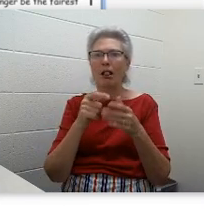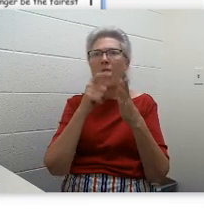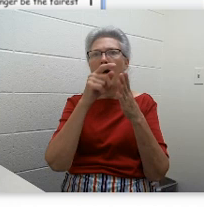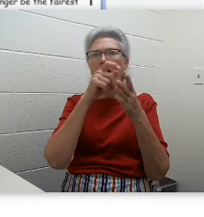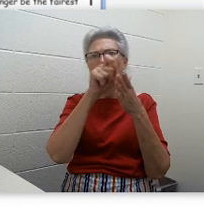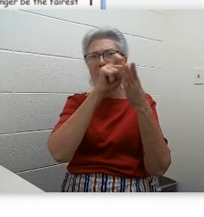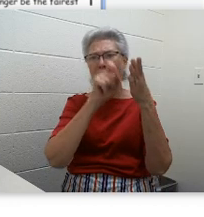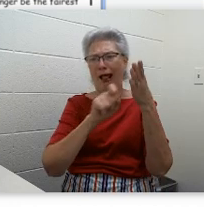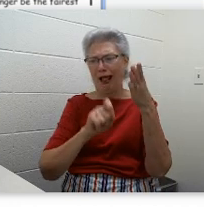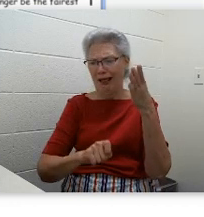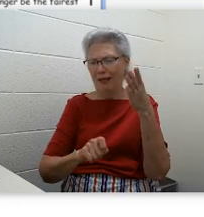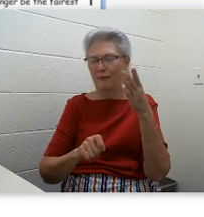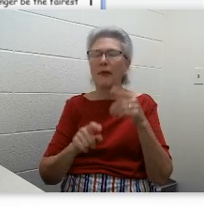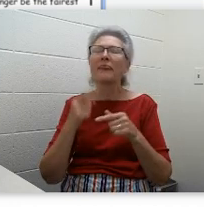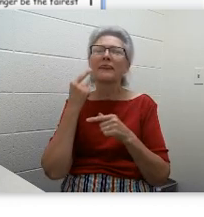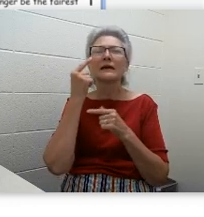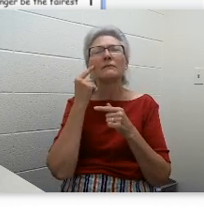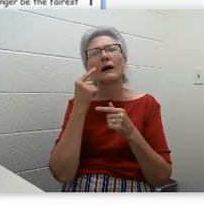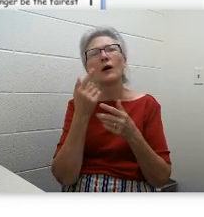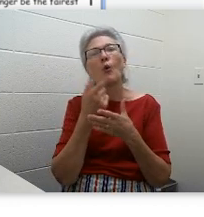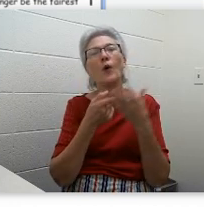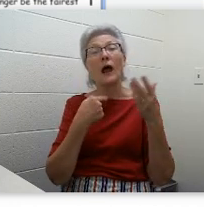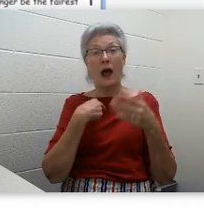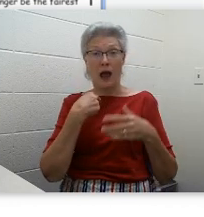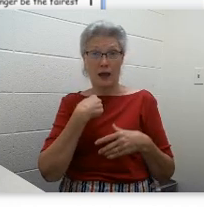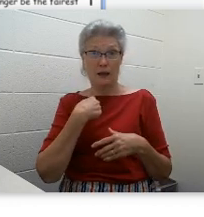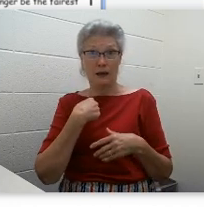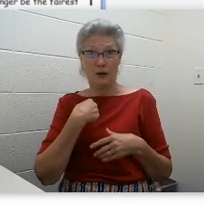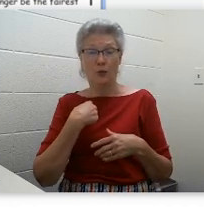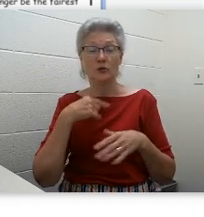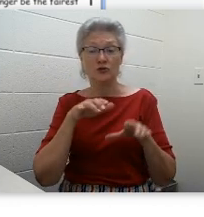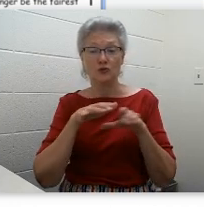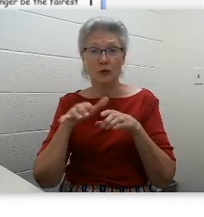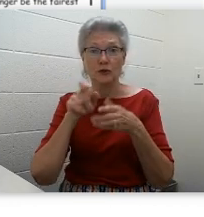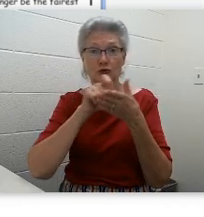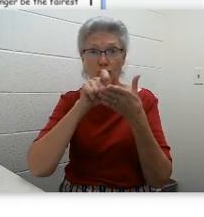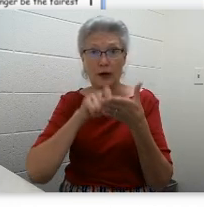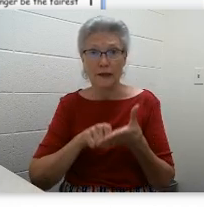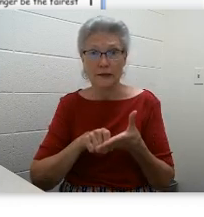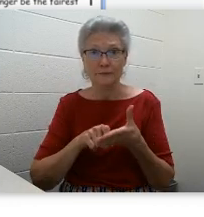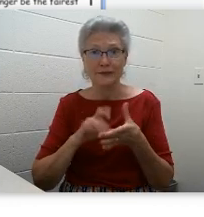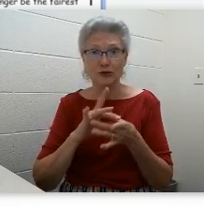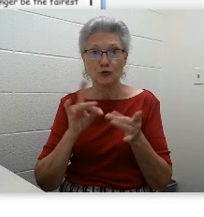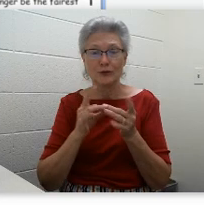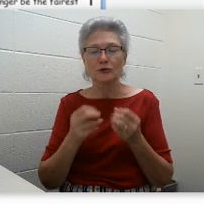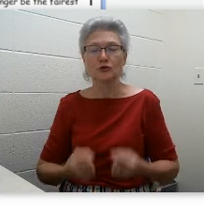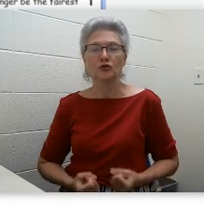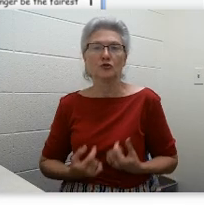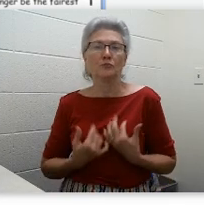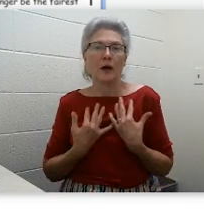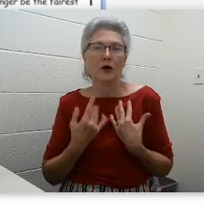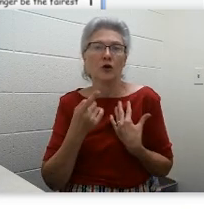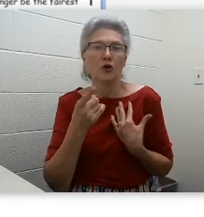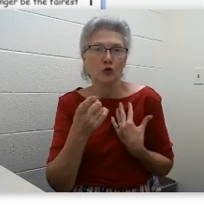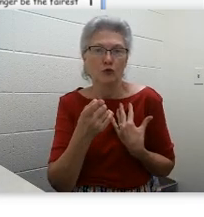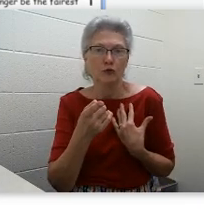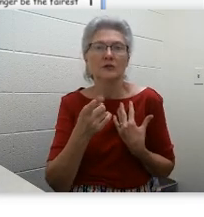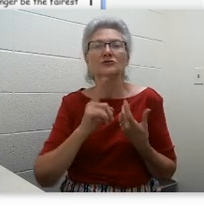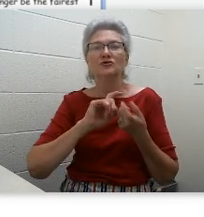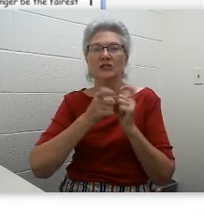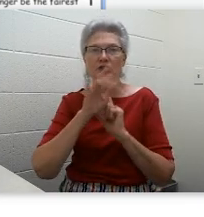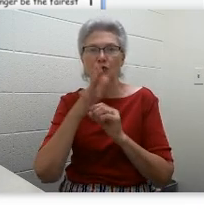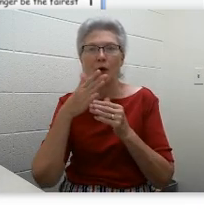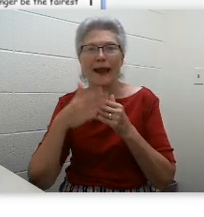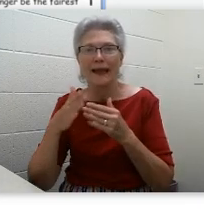think about, what I was doing in my text to then just inspire you when you change your endings.